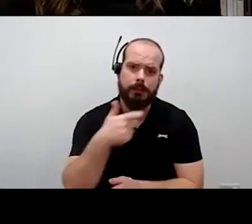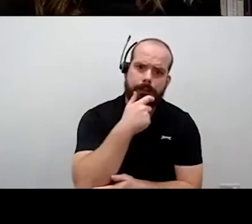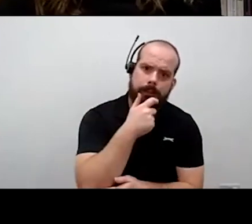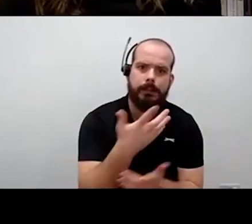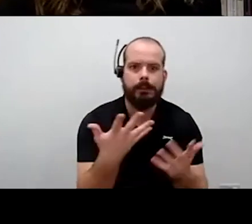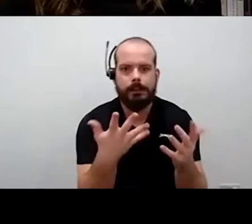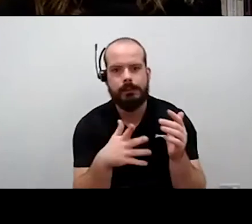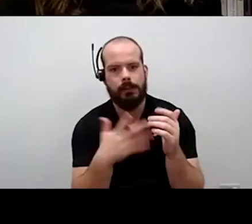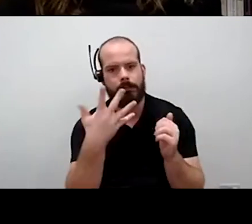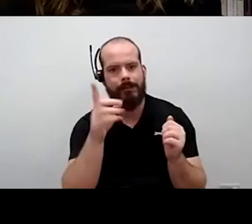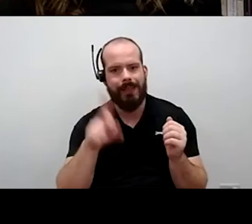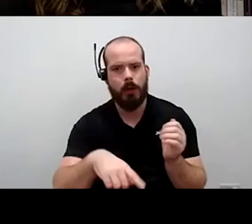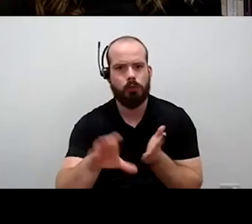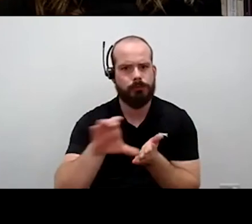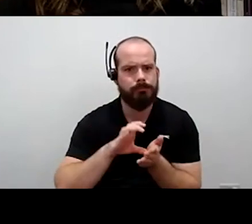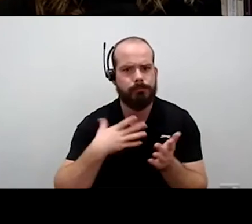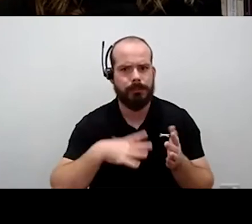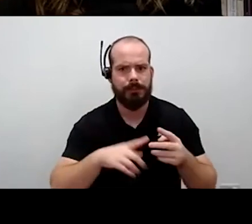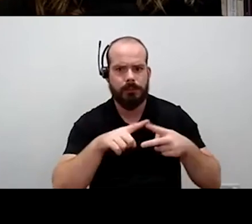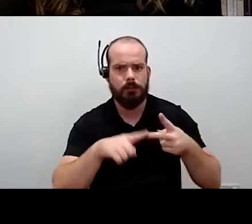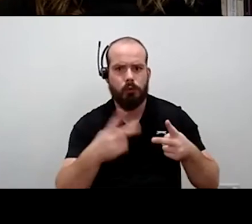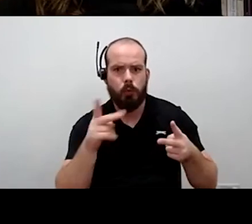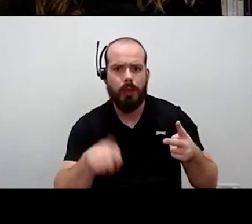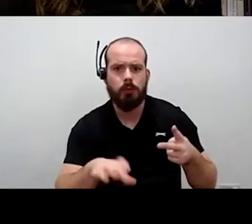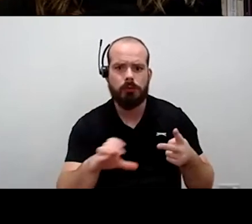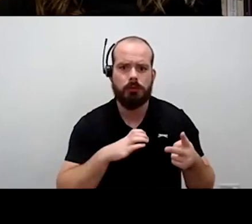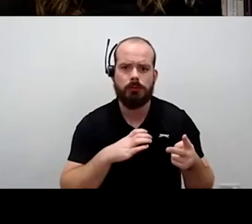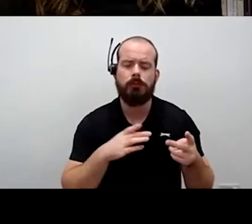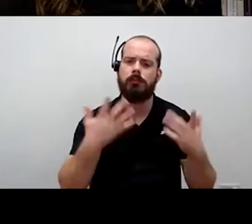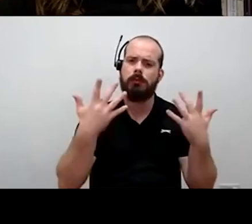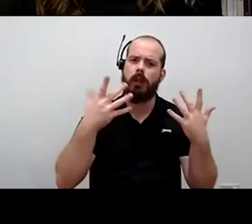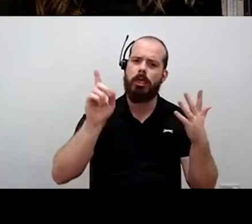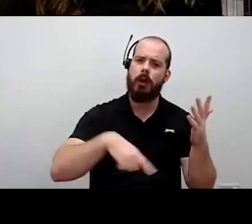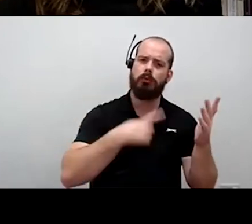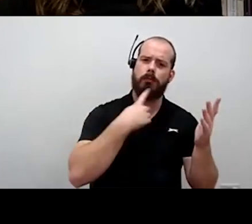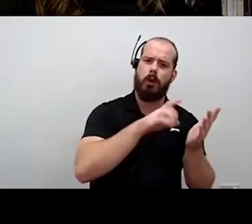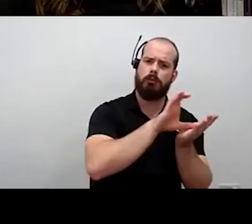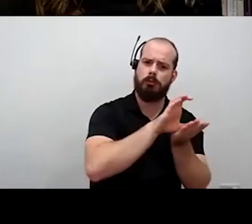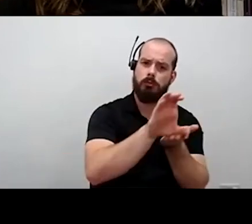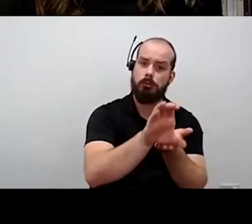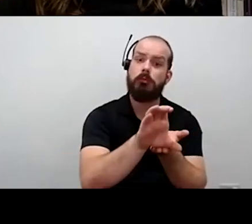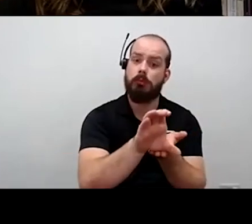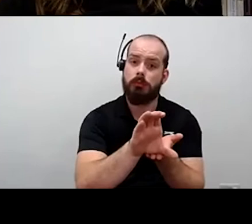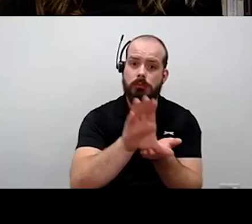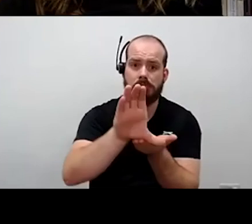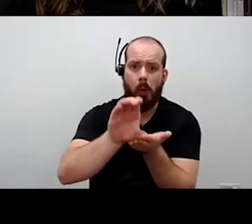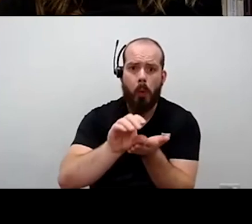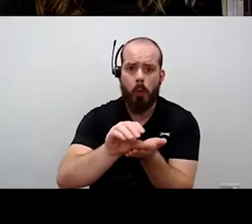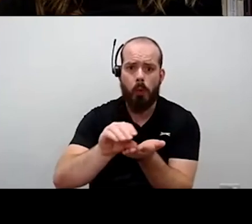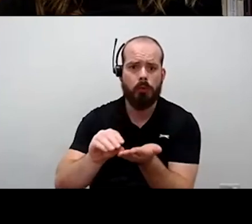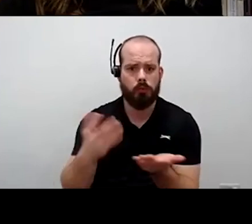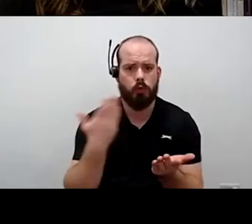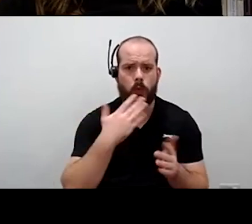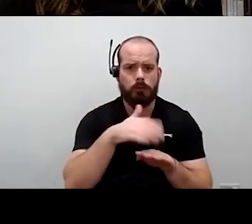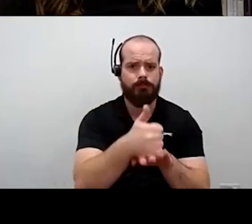5,000 denos for the planning application, then we need 2,000 for this. And suddenly what was happening was, we couldn't do the schools, right? So we went back to government, and government have